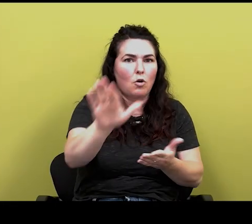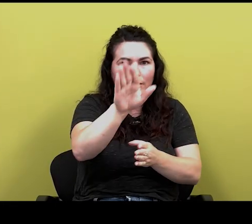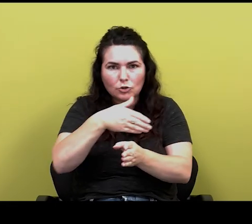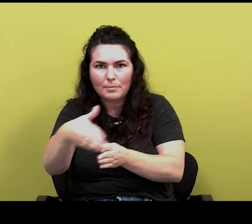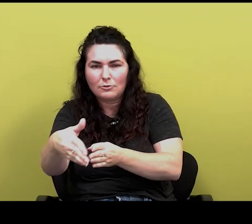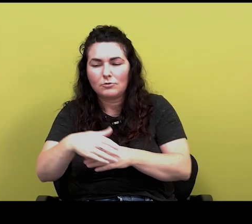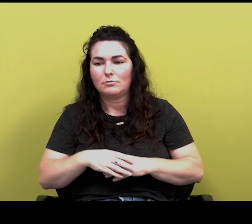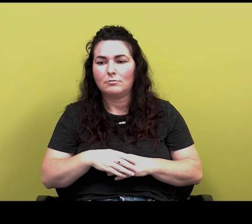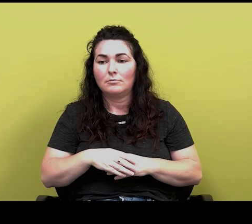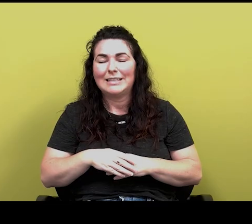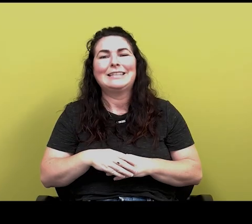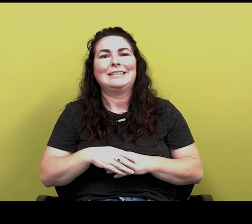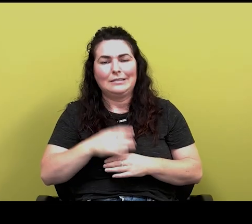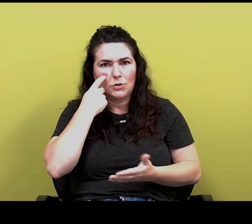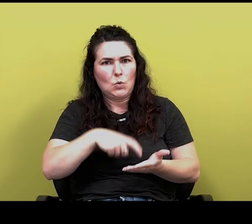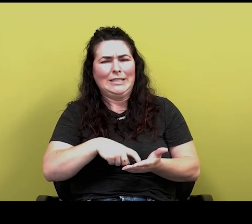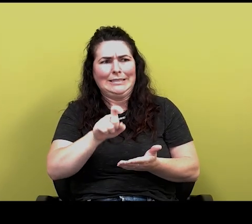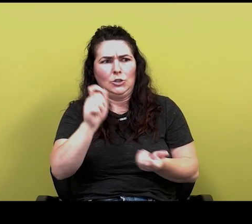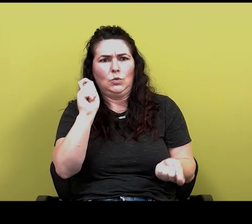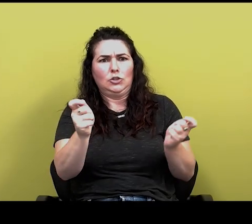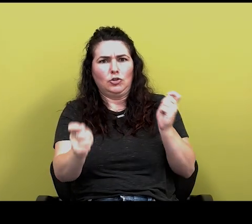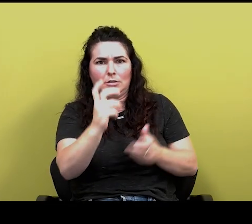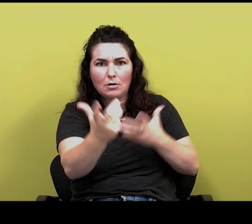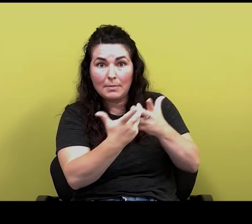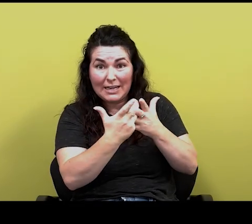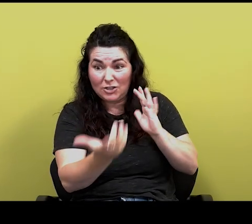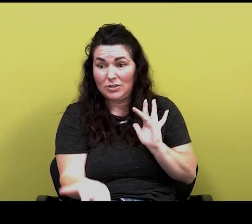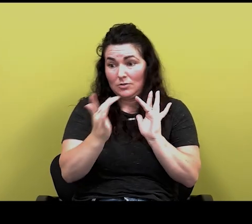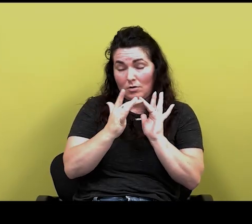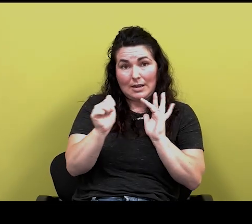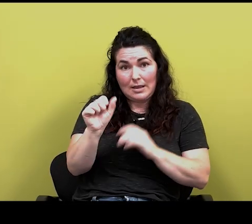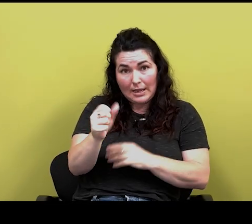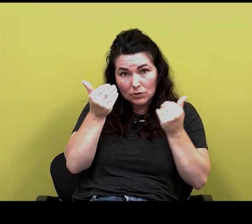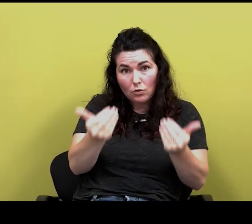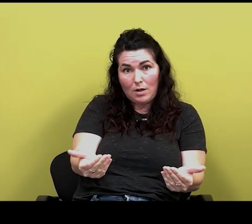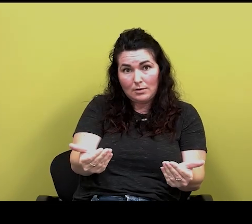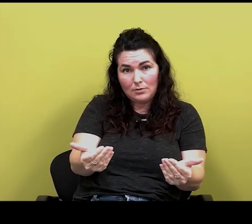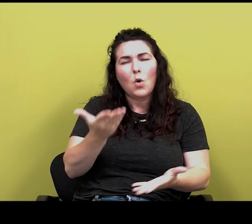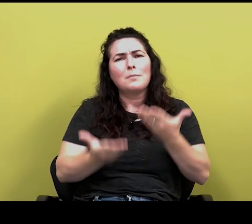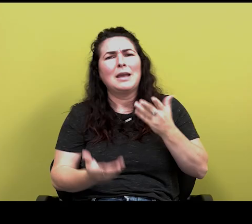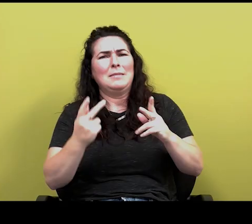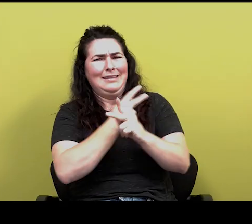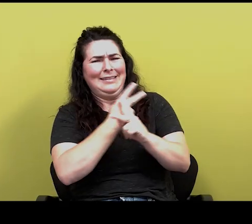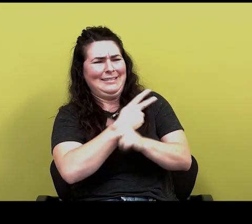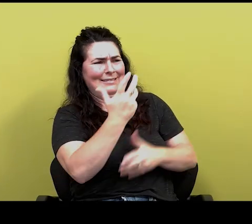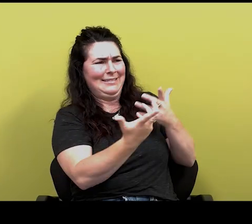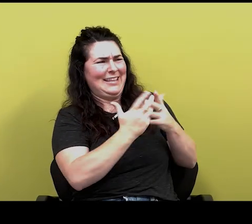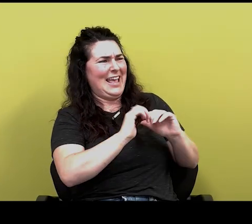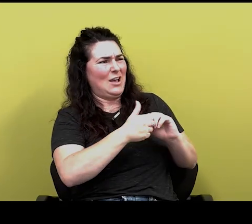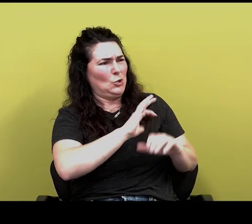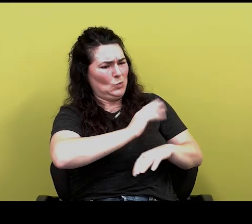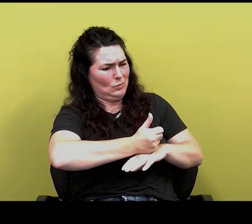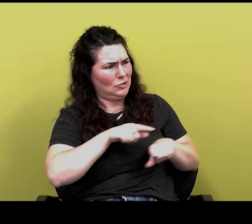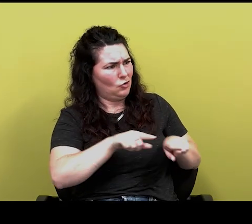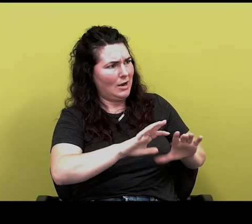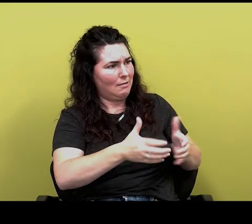assigned access specialist if they need to adjust accommodations, have housing questions, or have other accommodation implementation concerns. There are